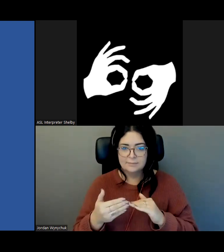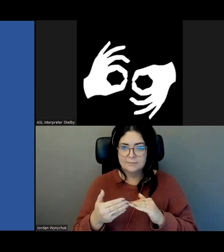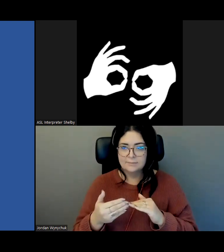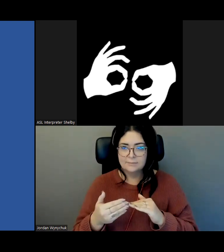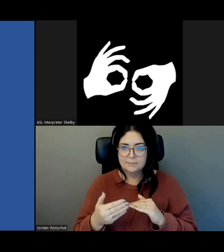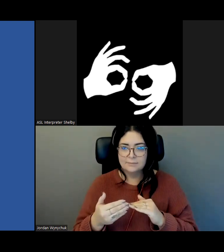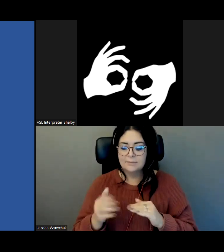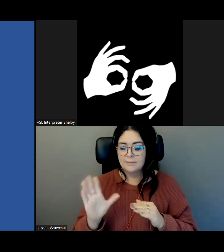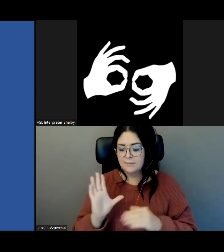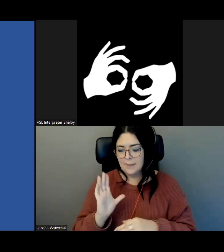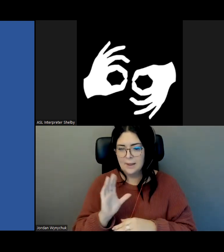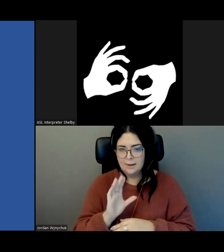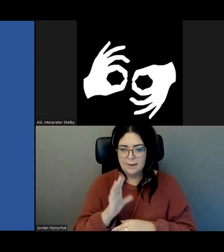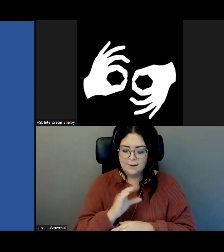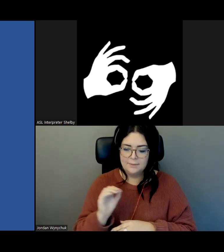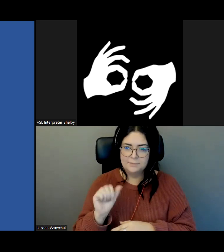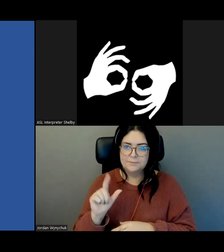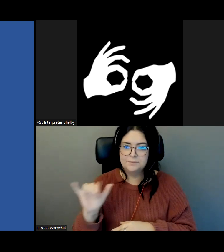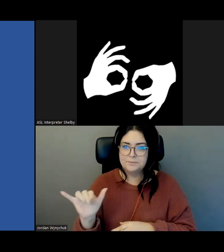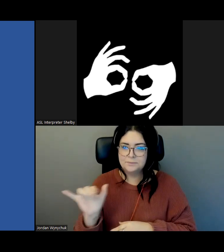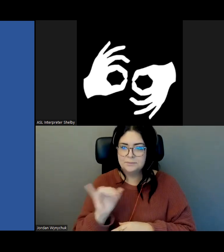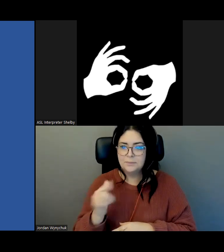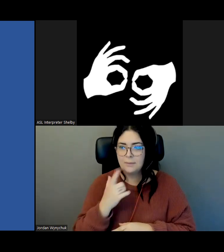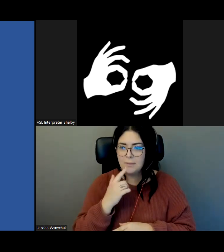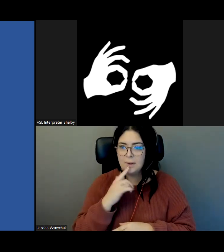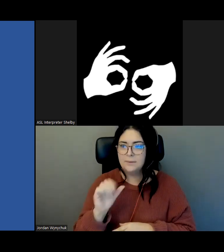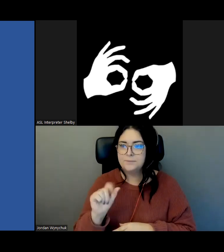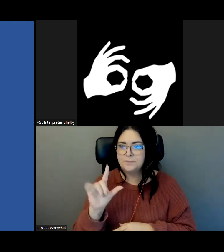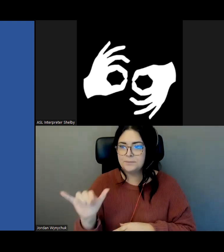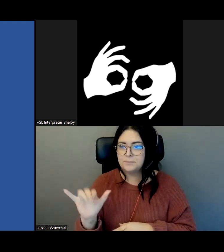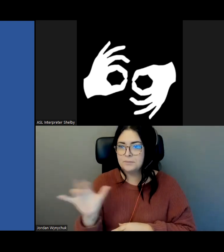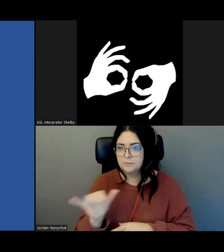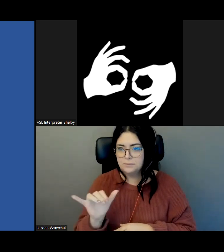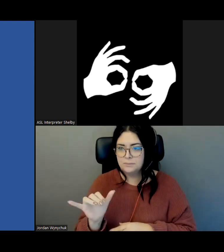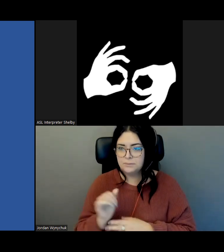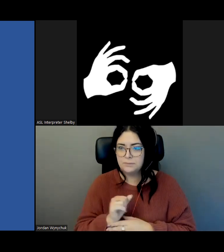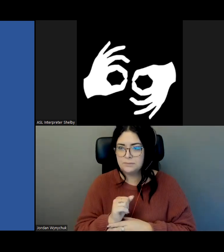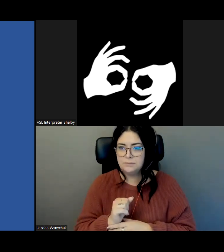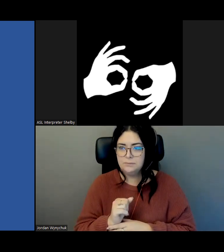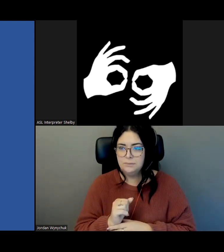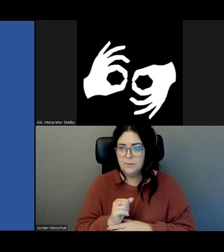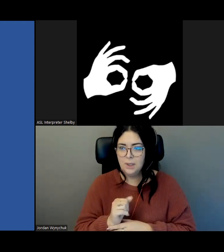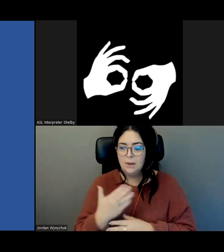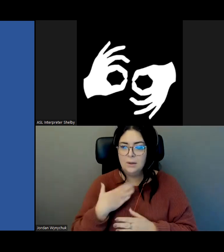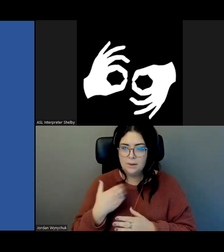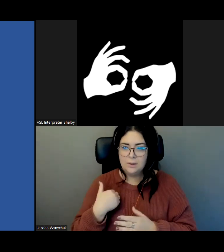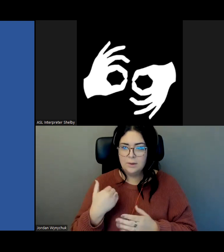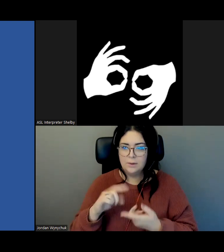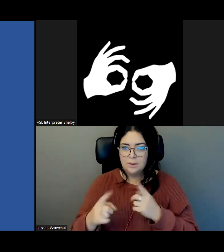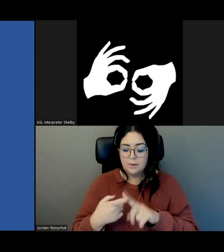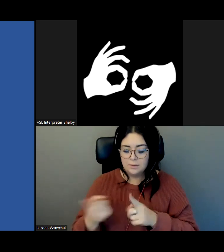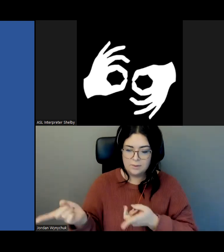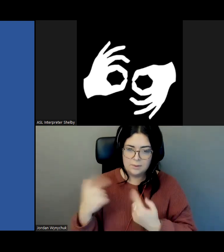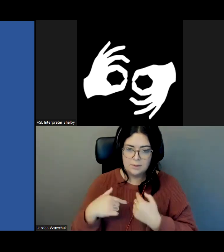our allies as well. I like to say our allies because we do have friends that come to